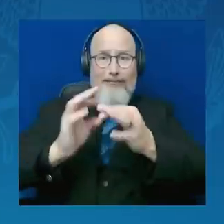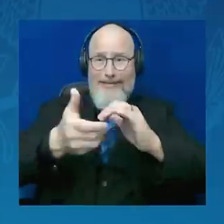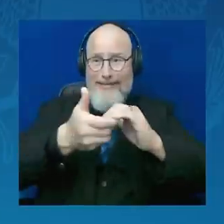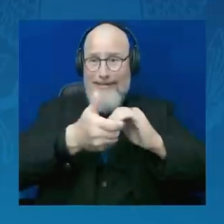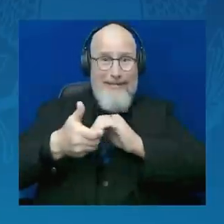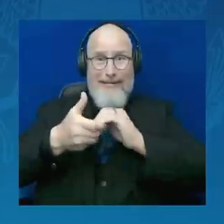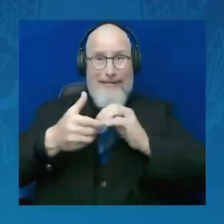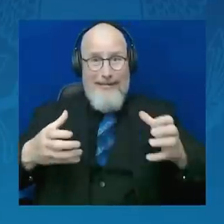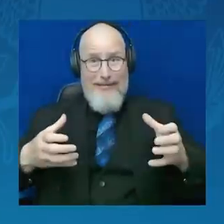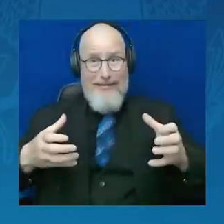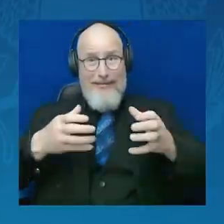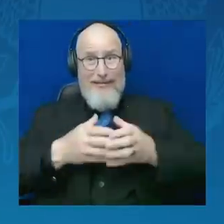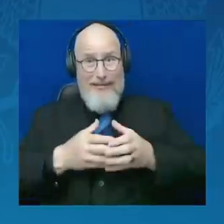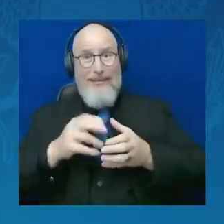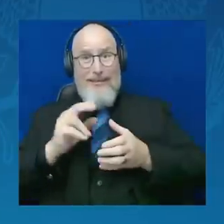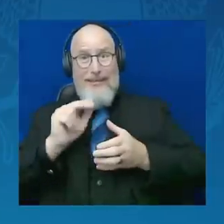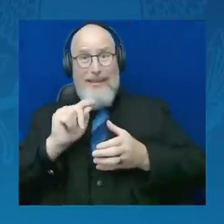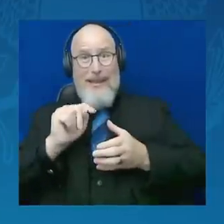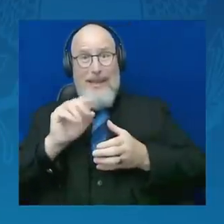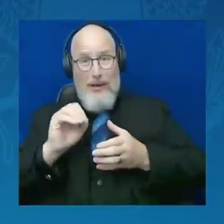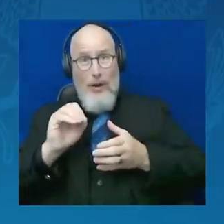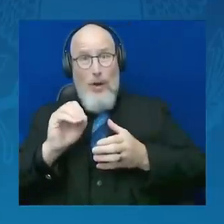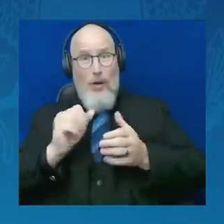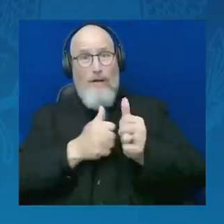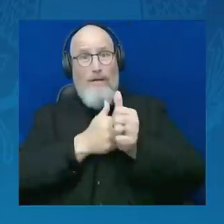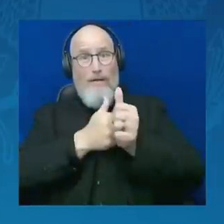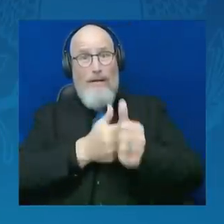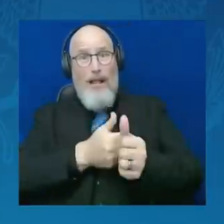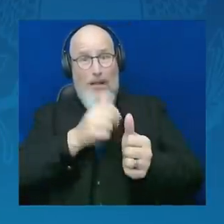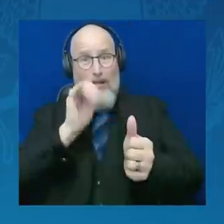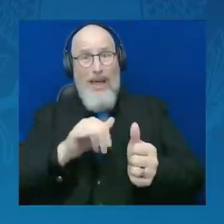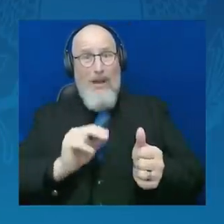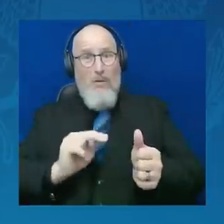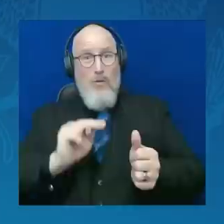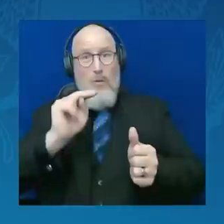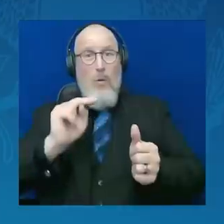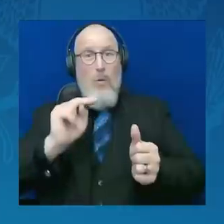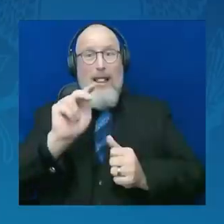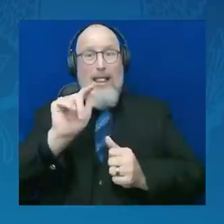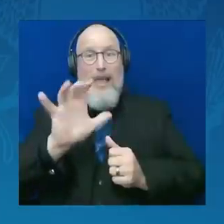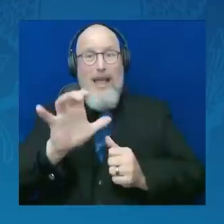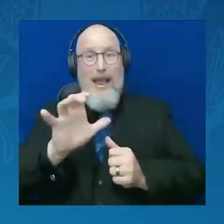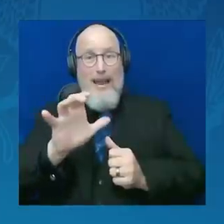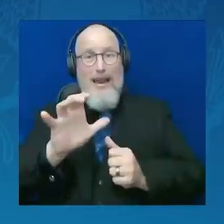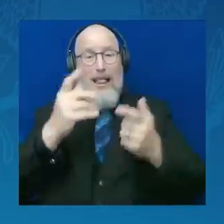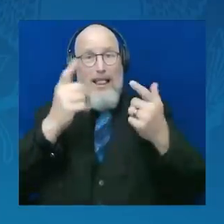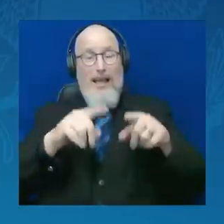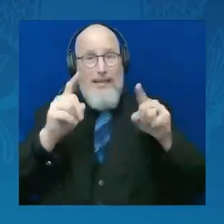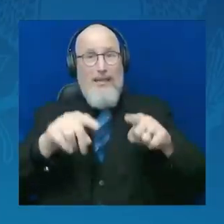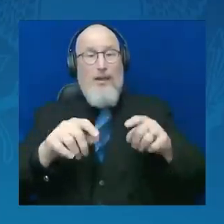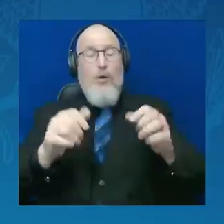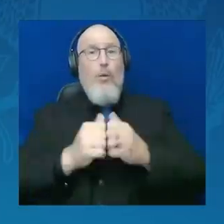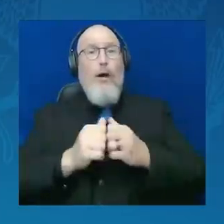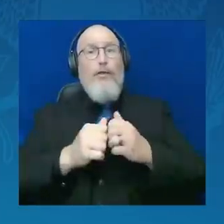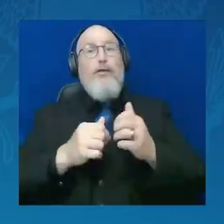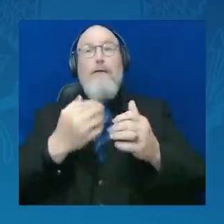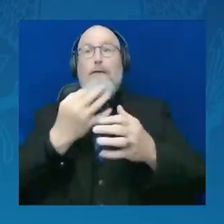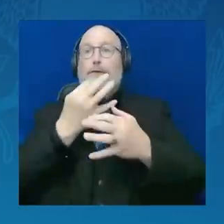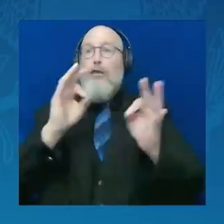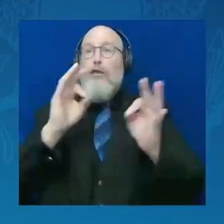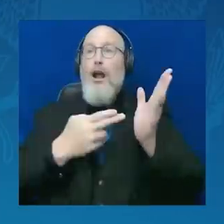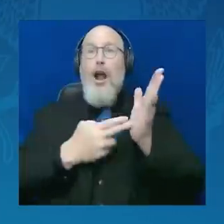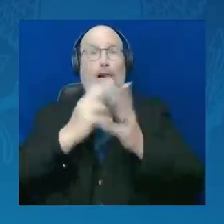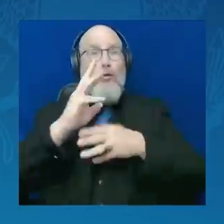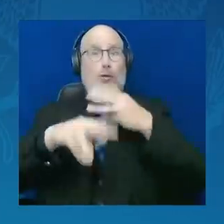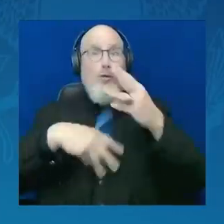within the framework of the North Atlantic Alliance and along with the entire free and honest world, we stand with